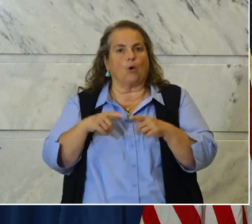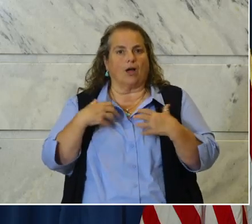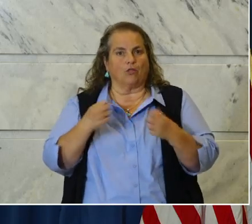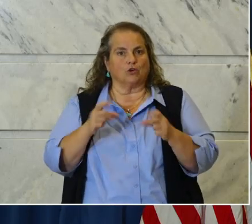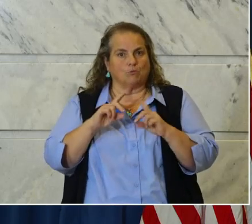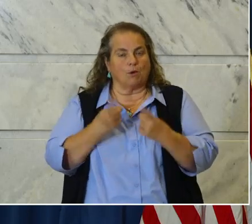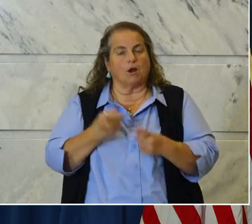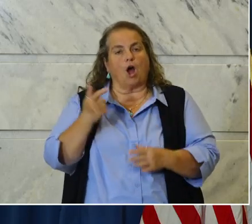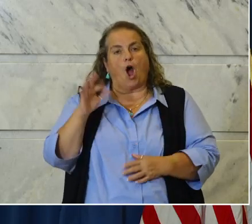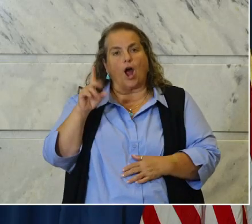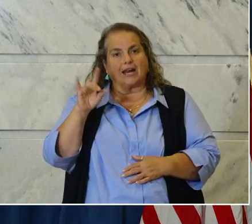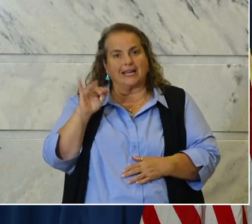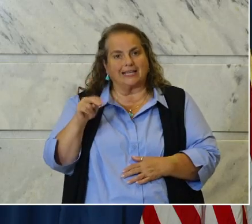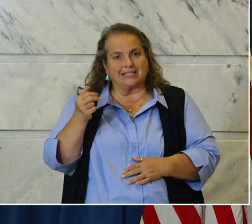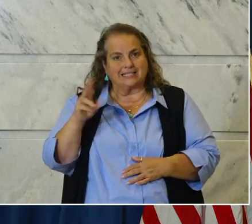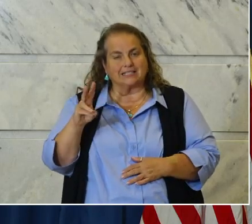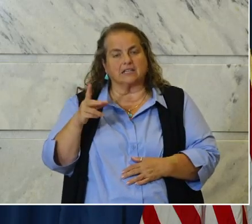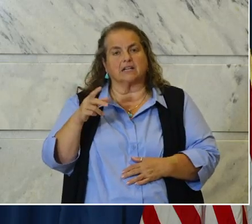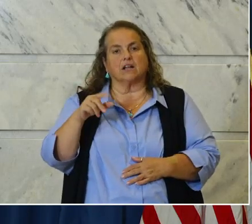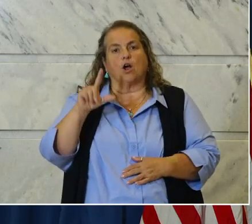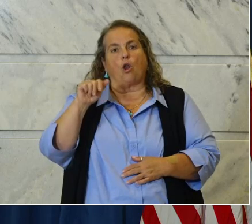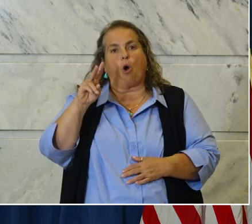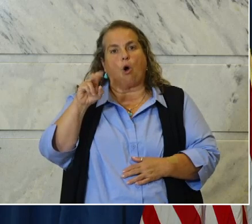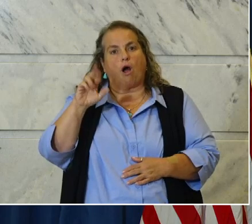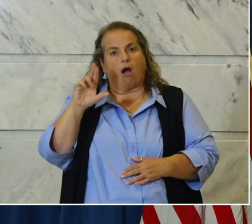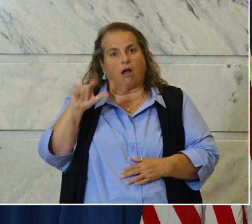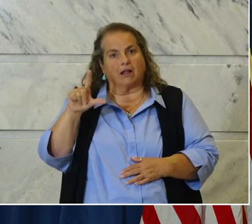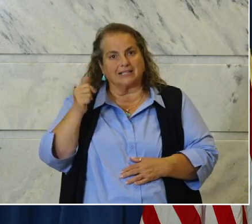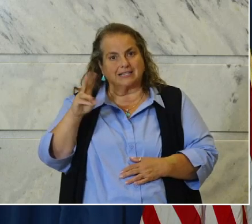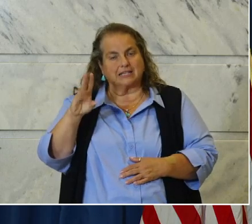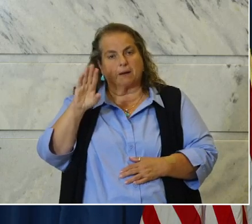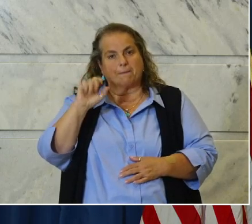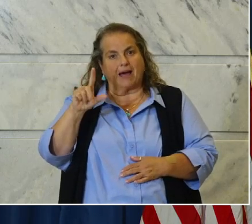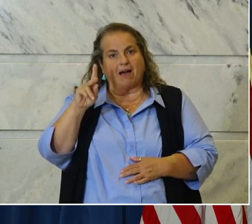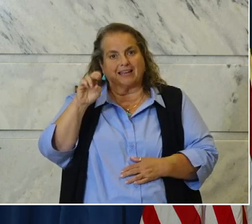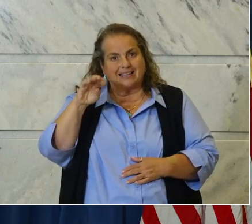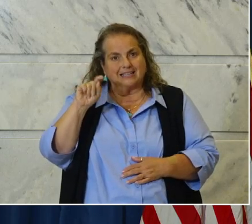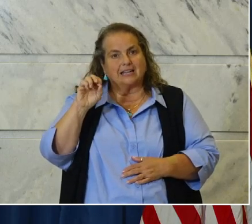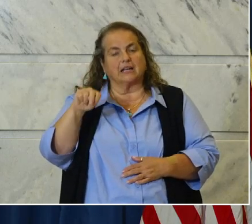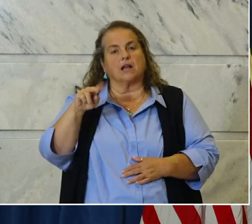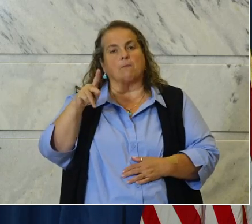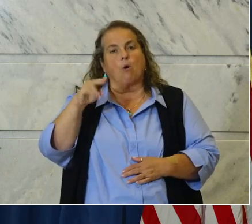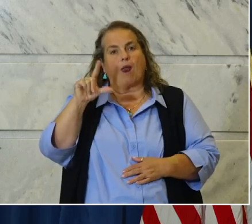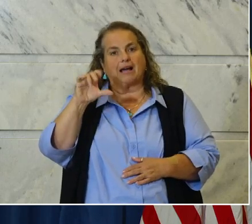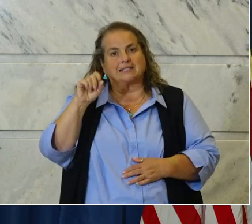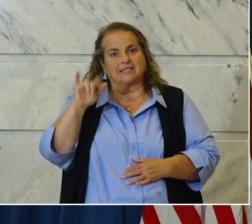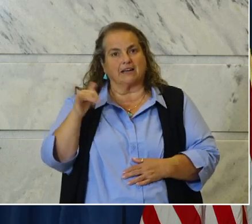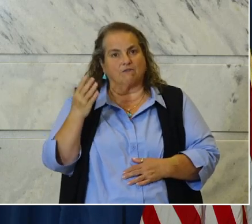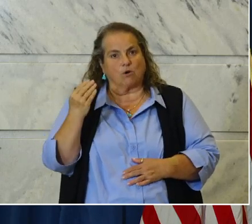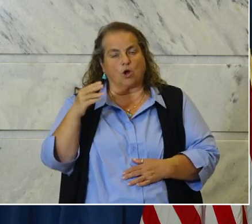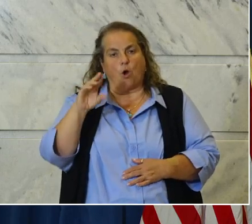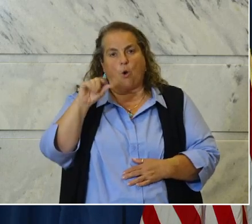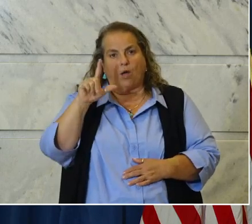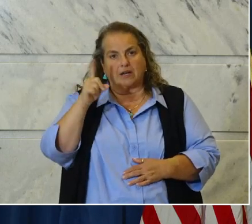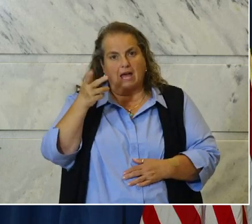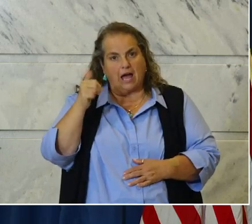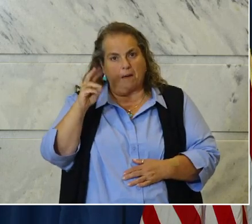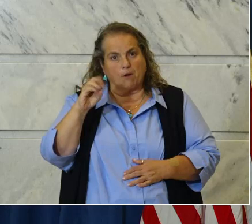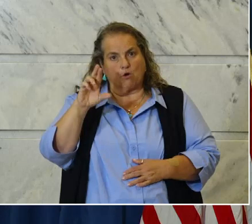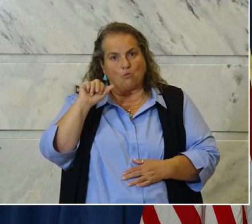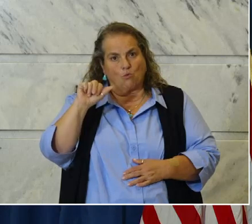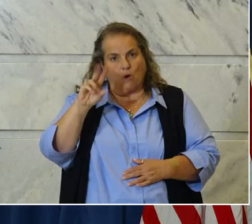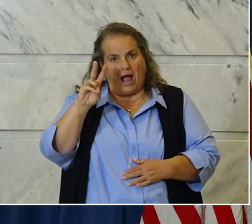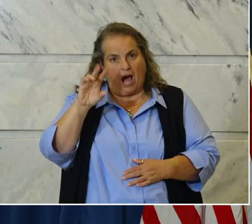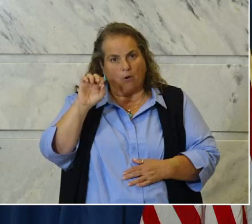Hardin, 16. Laurel, 16. Bell, Kenton, Pulaski, all 14. Oldham and Rowan, 11. This is